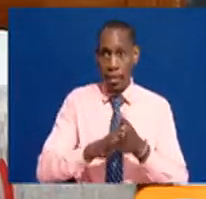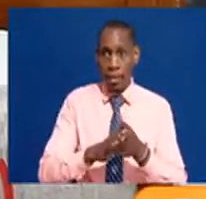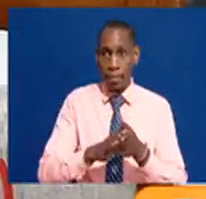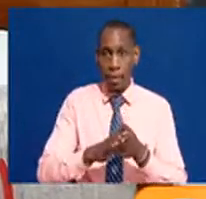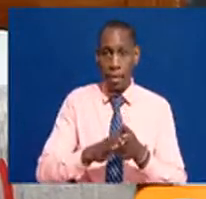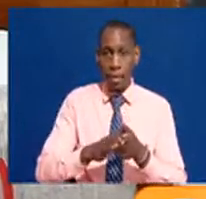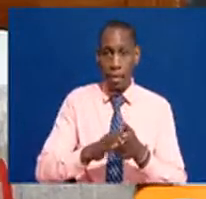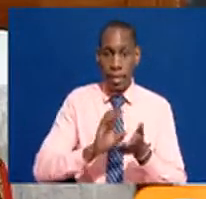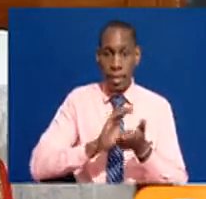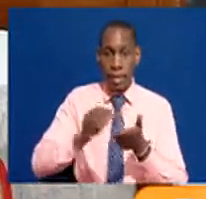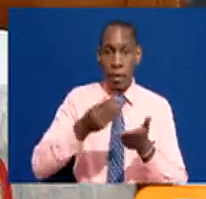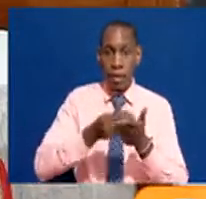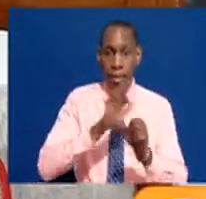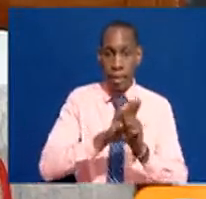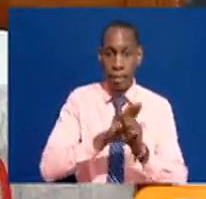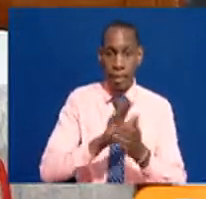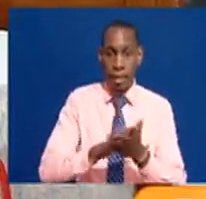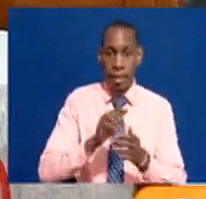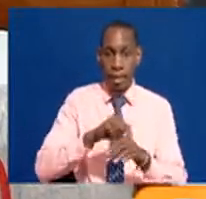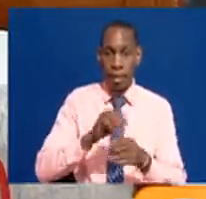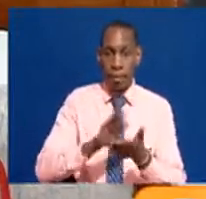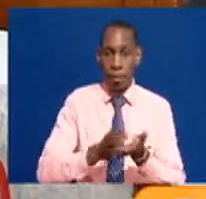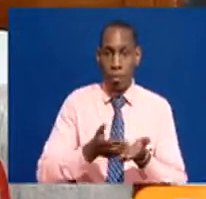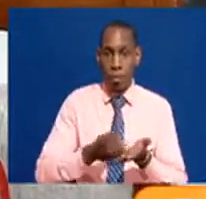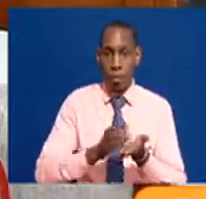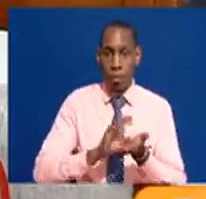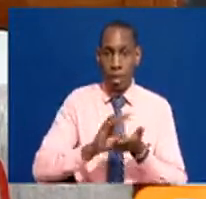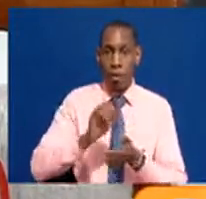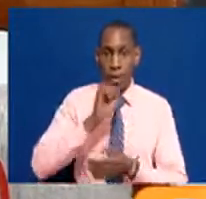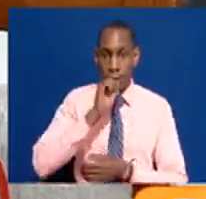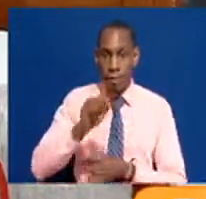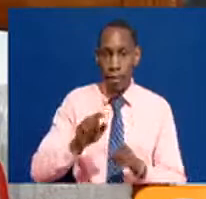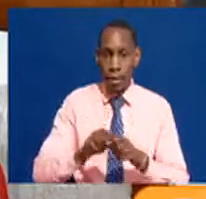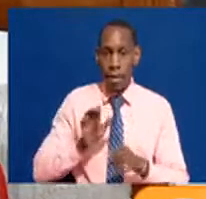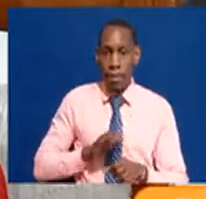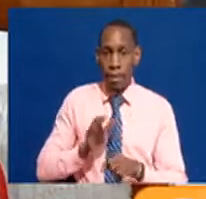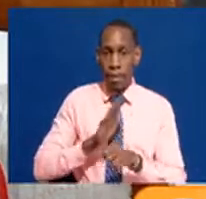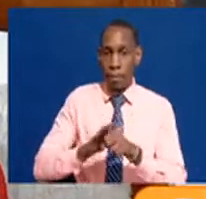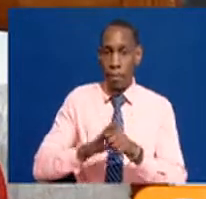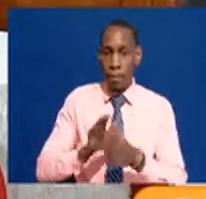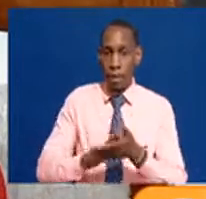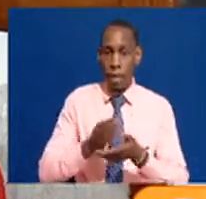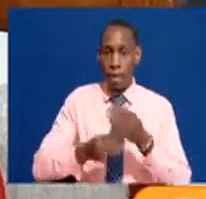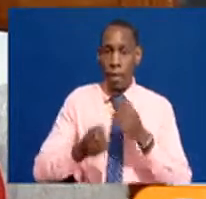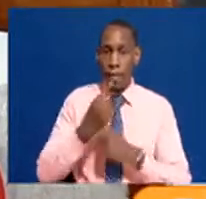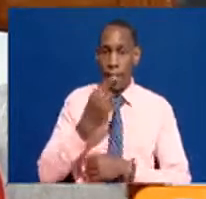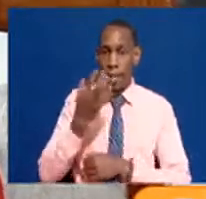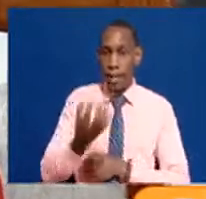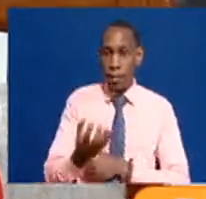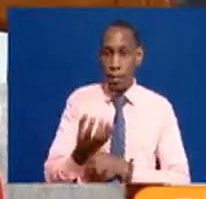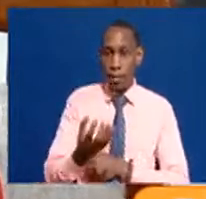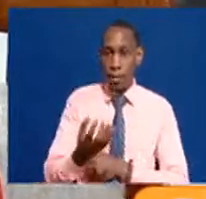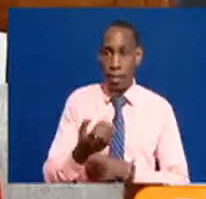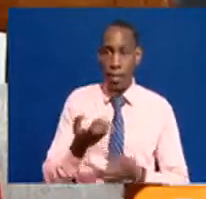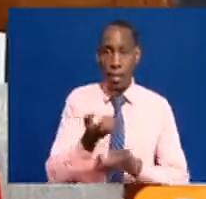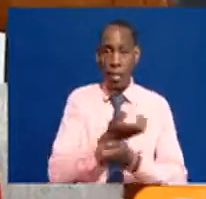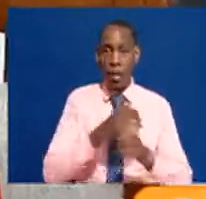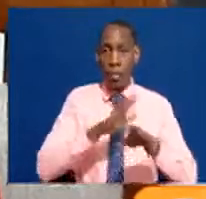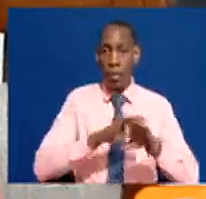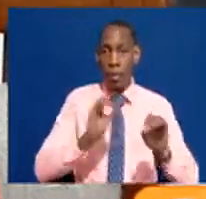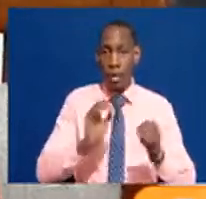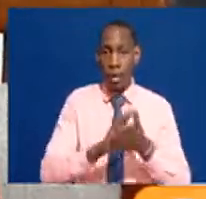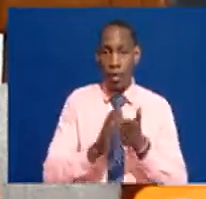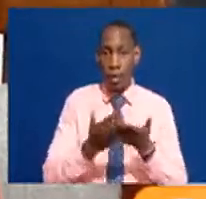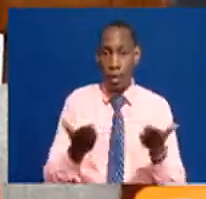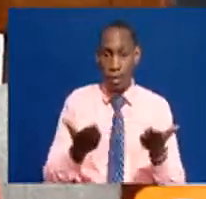more money, because if you're giving somebody 500 shillings and Mama Mboga goes and buys tomatoes, and then because the economy is so bad, nobody's